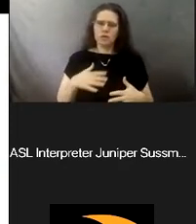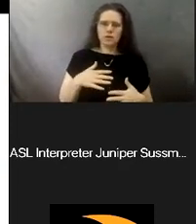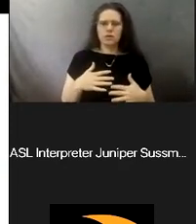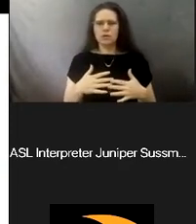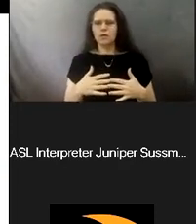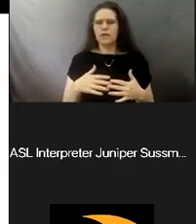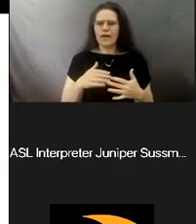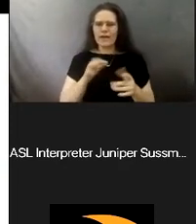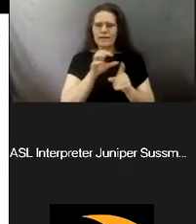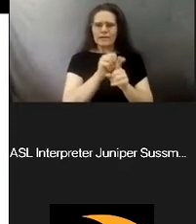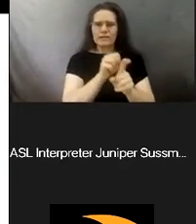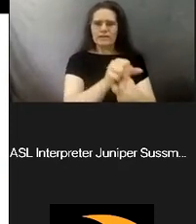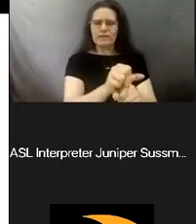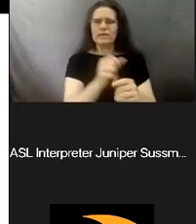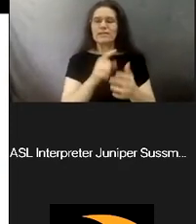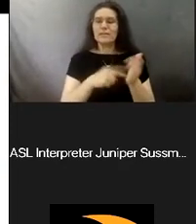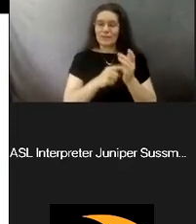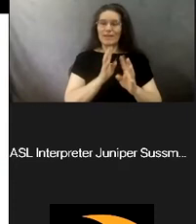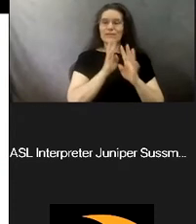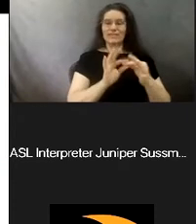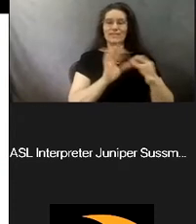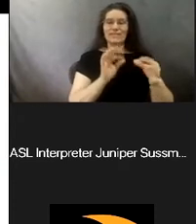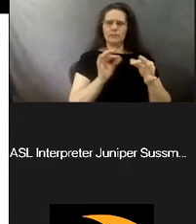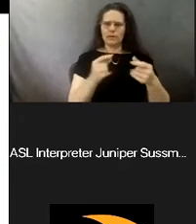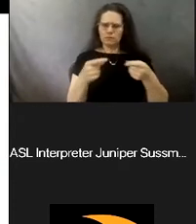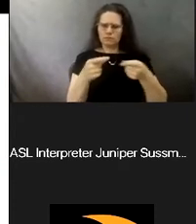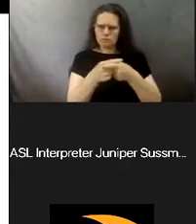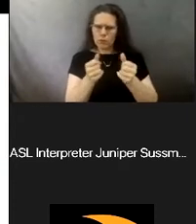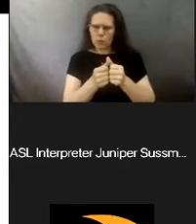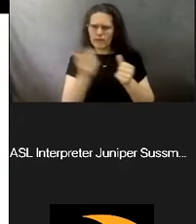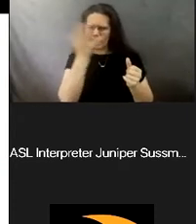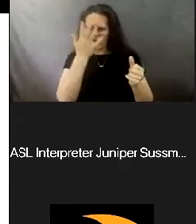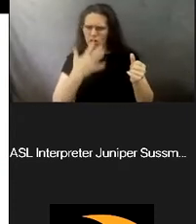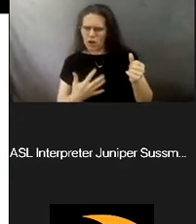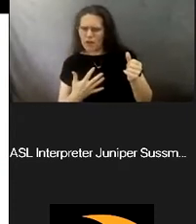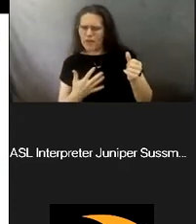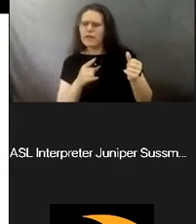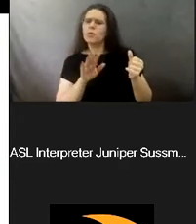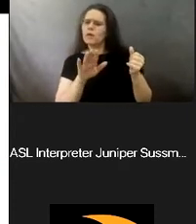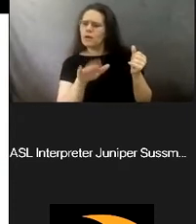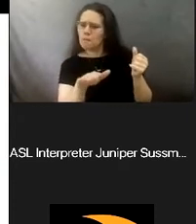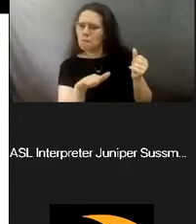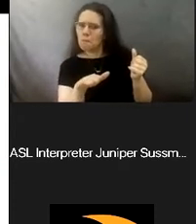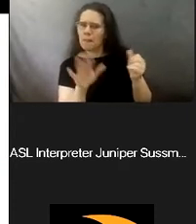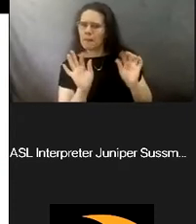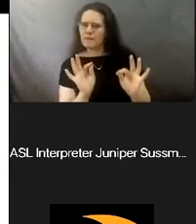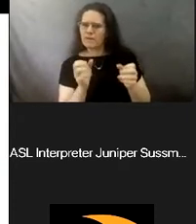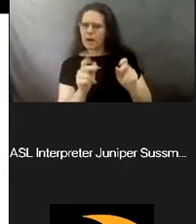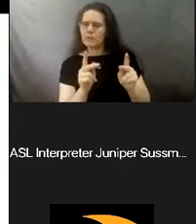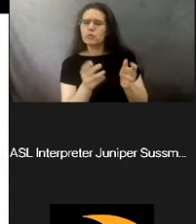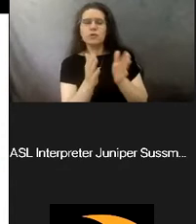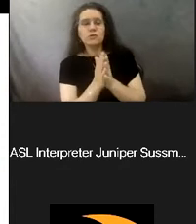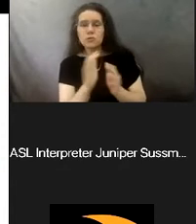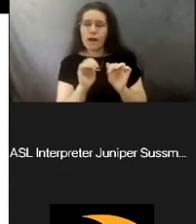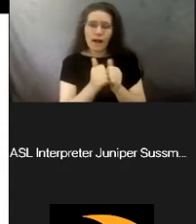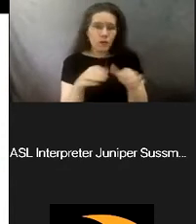and nonverbals don't align. And that opens a nice door for us to be able to jump in to ask some probing questions about how things are going